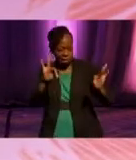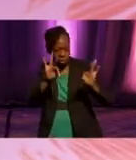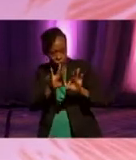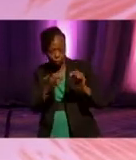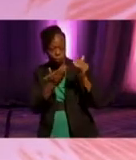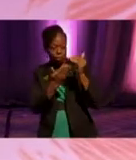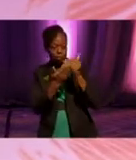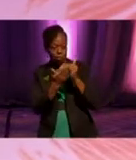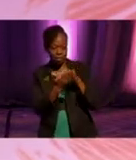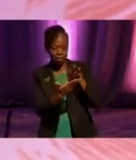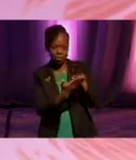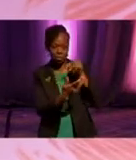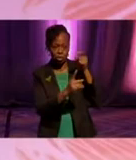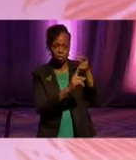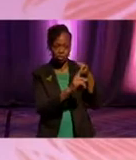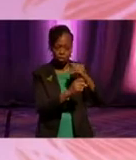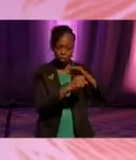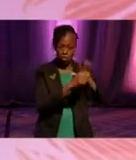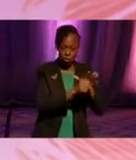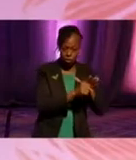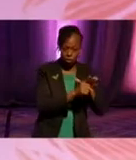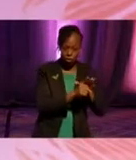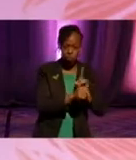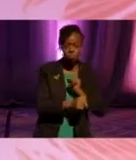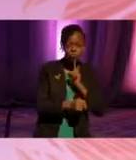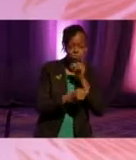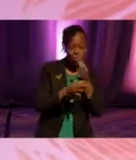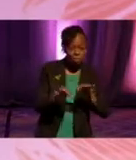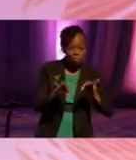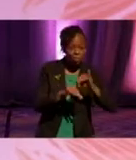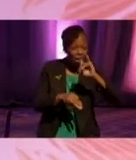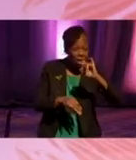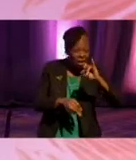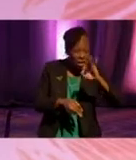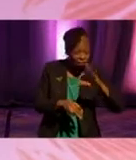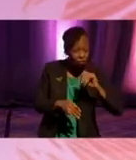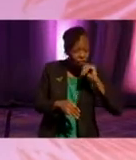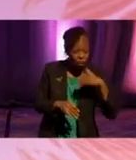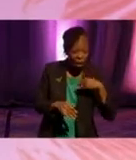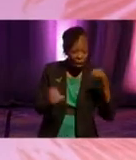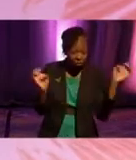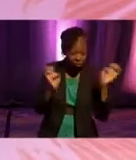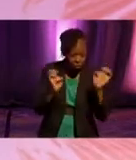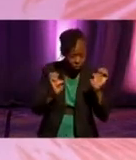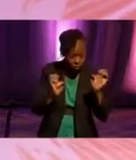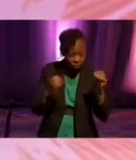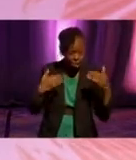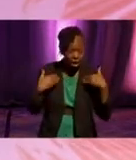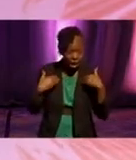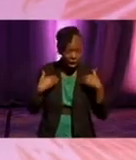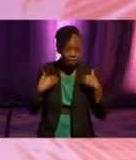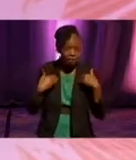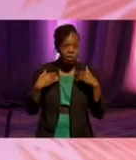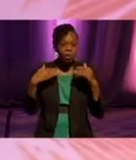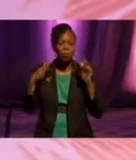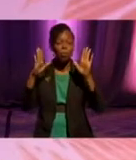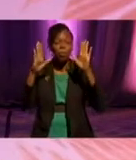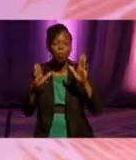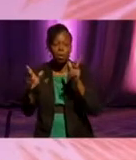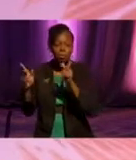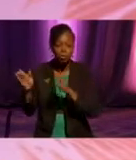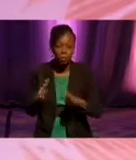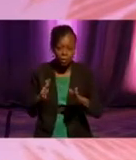how important it is when there's not an emergency to have outstanding people preparing for